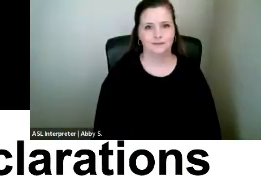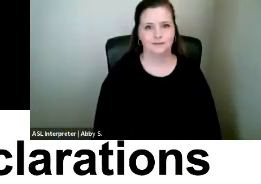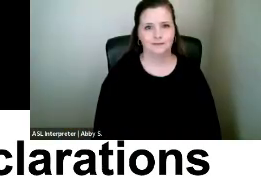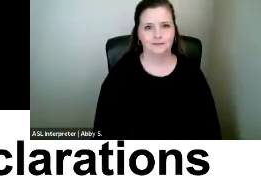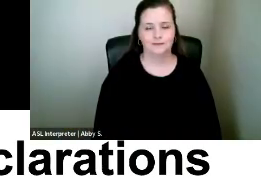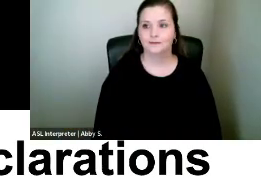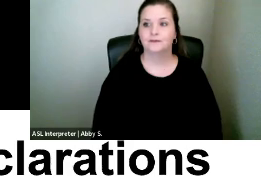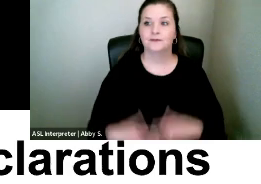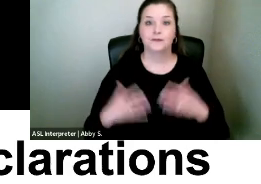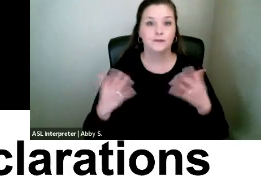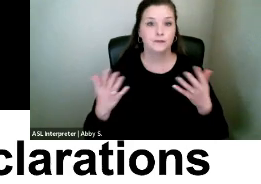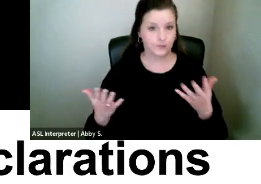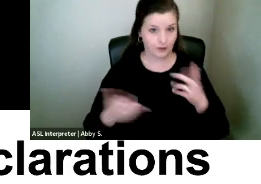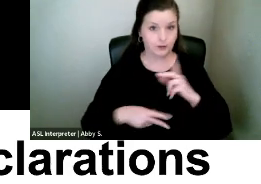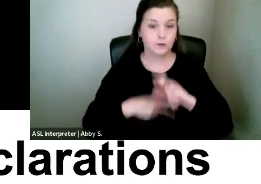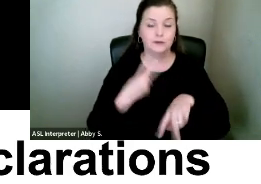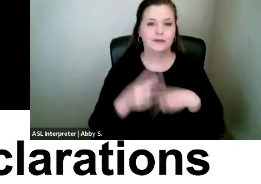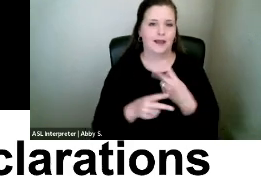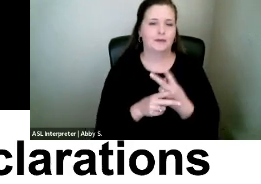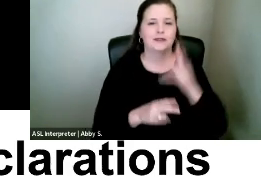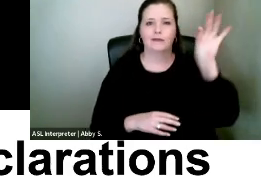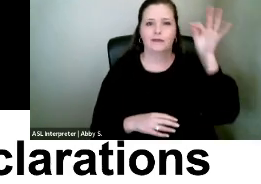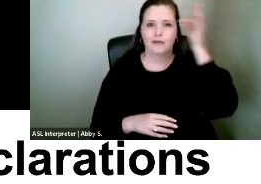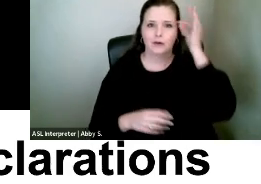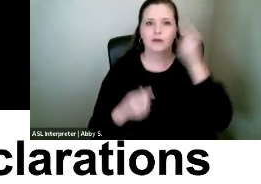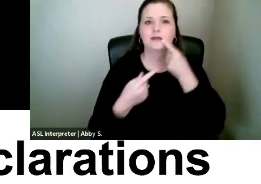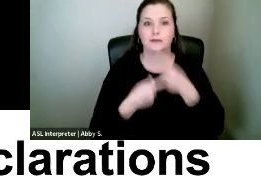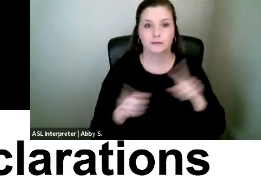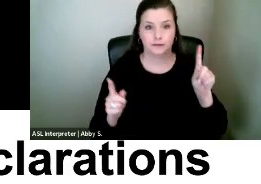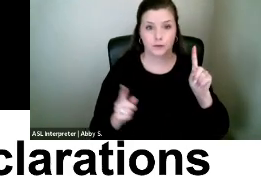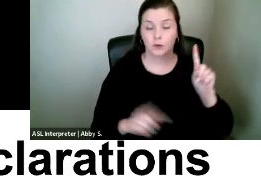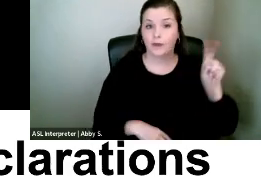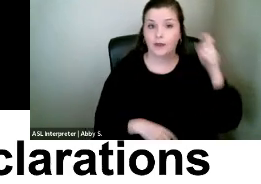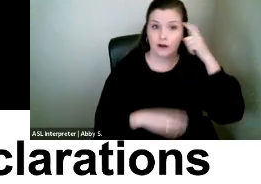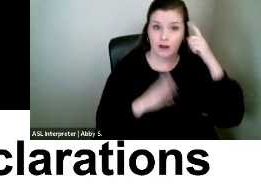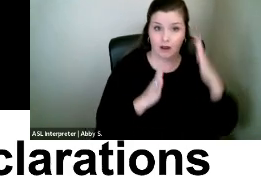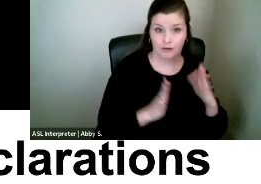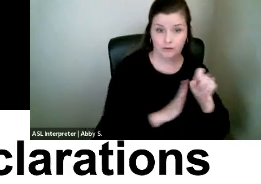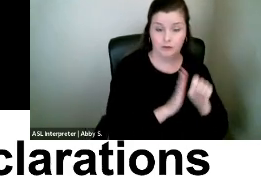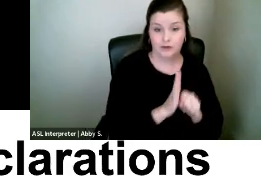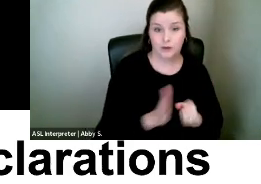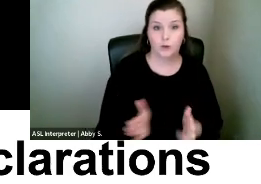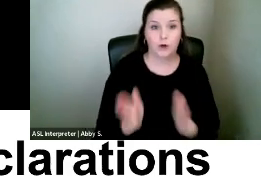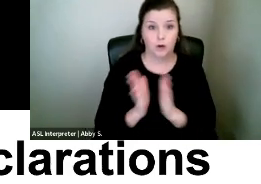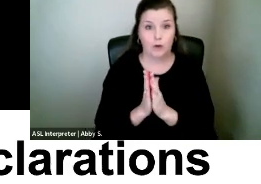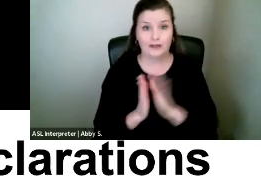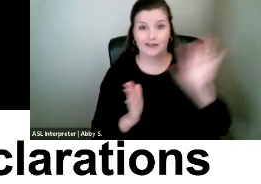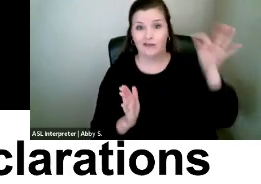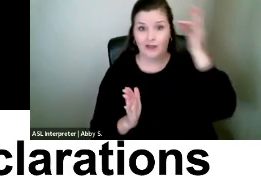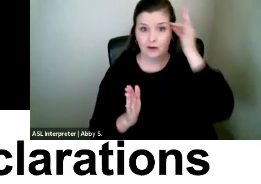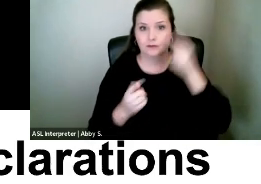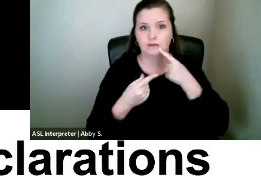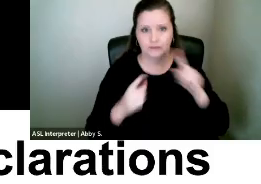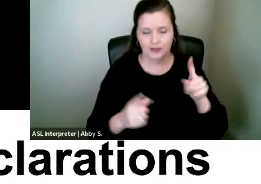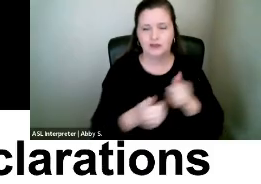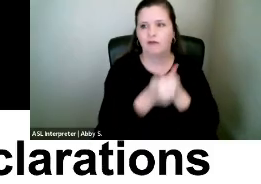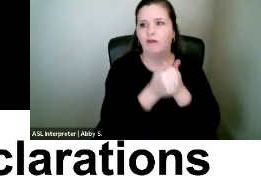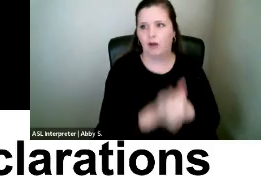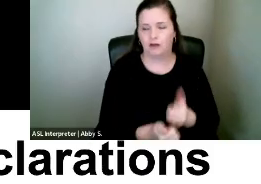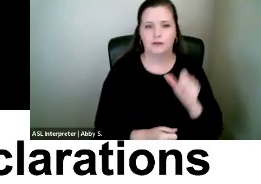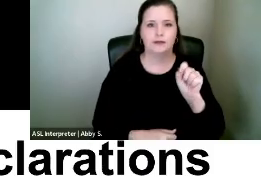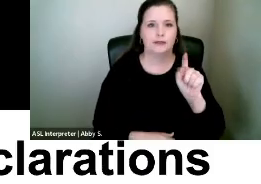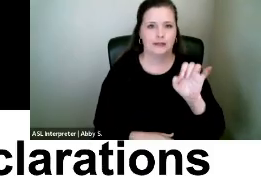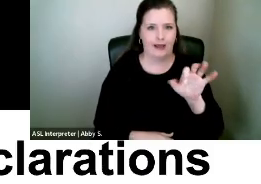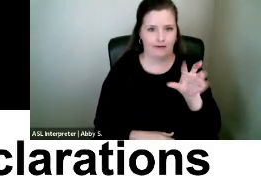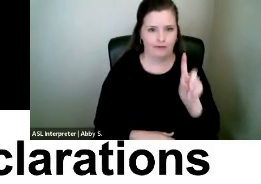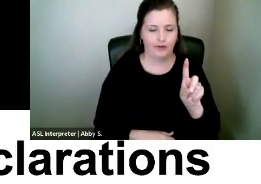Types of federal declarations. When the governor requests a federal declaration, the request is made under the Stafford Act for a